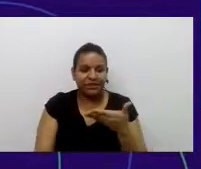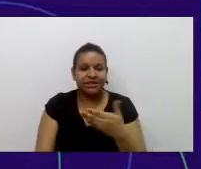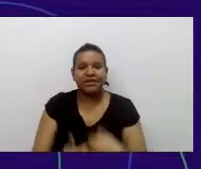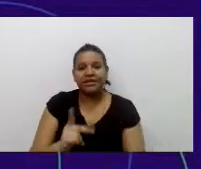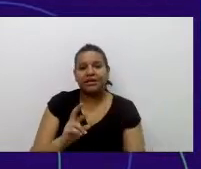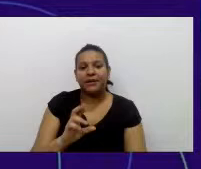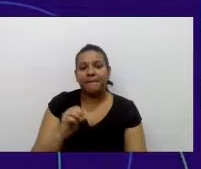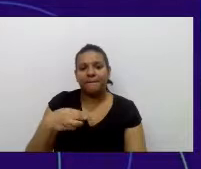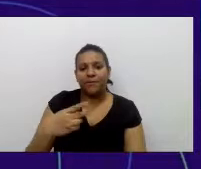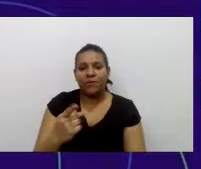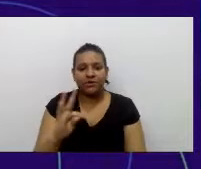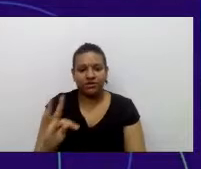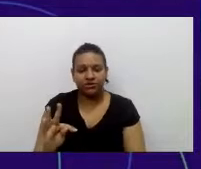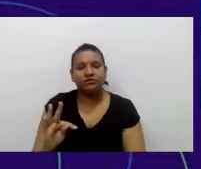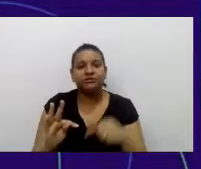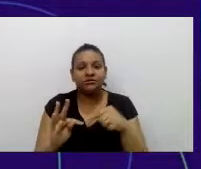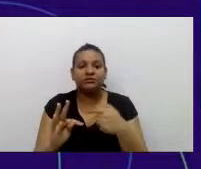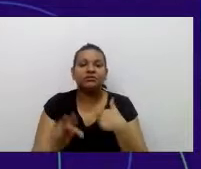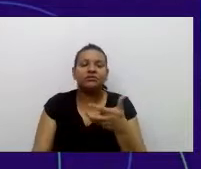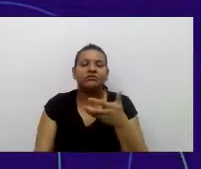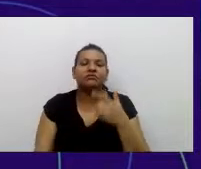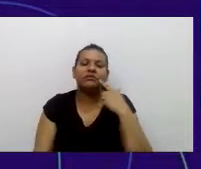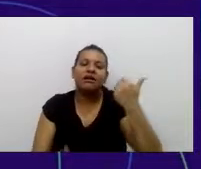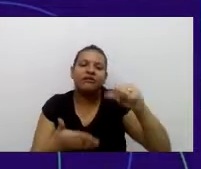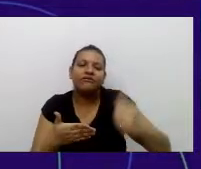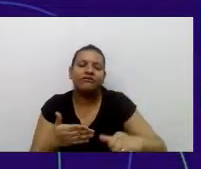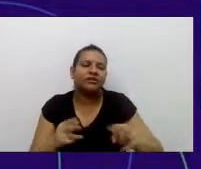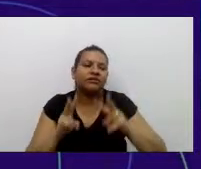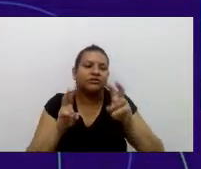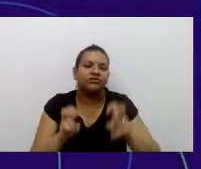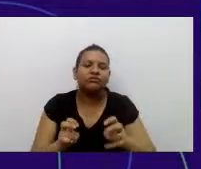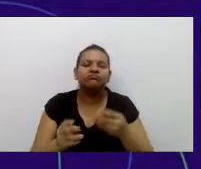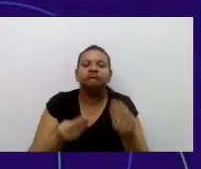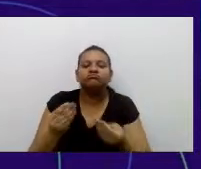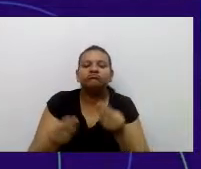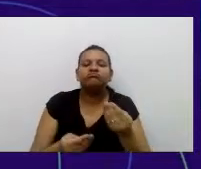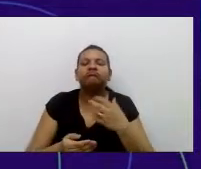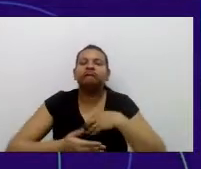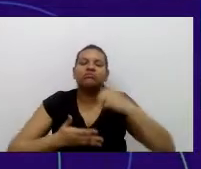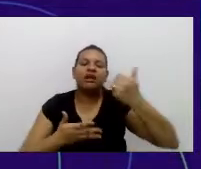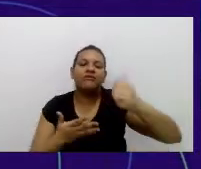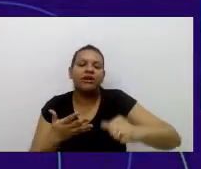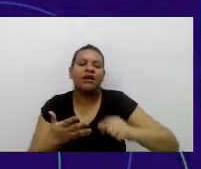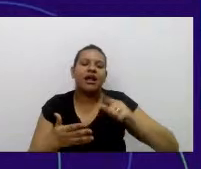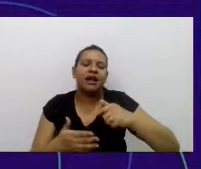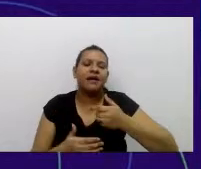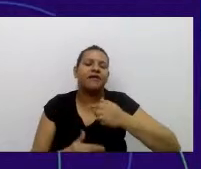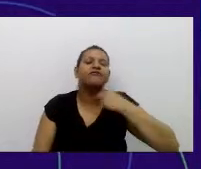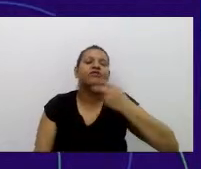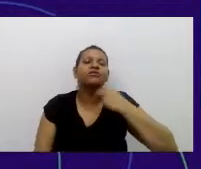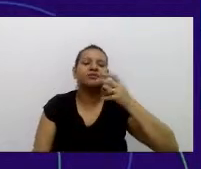A task that actually teaches that is formative assessment around the consonant sound z.